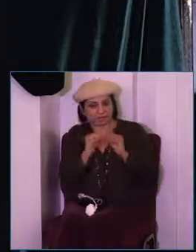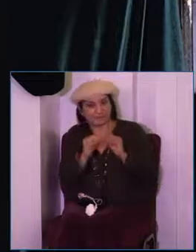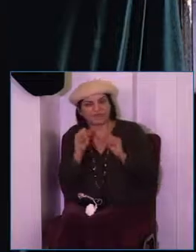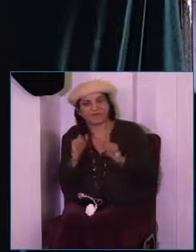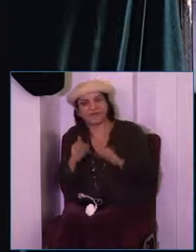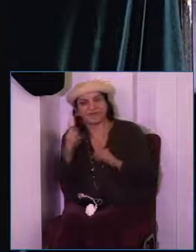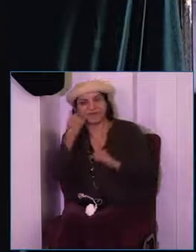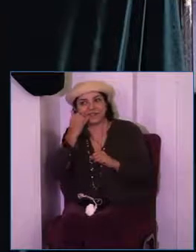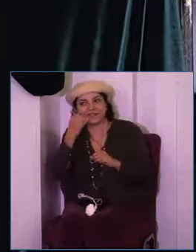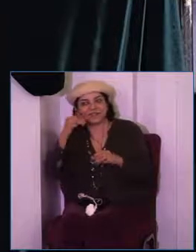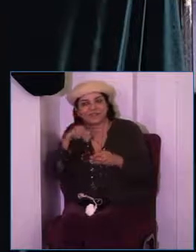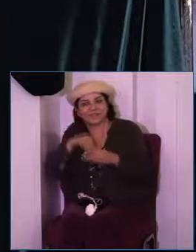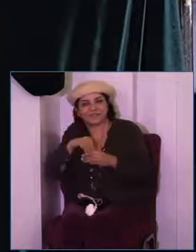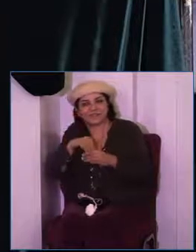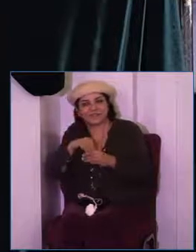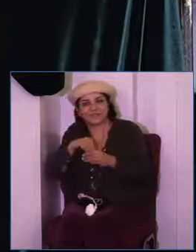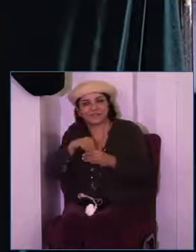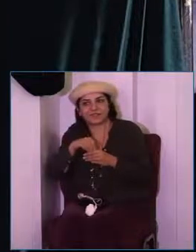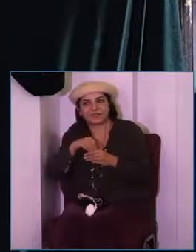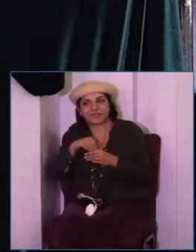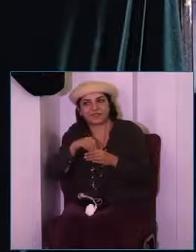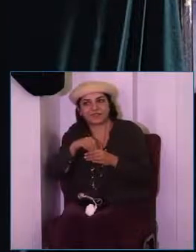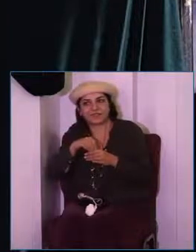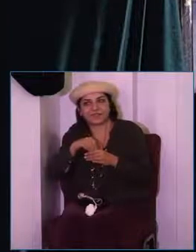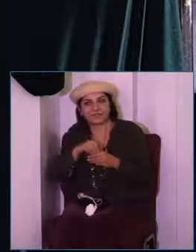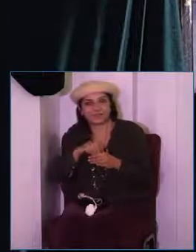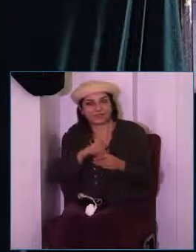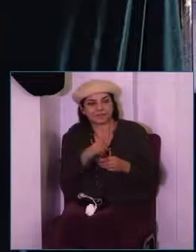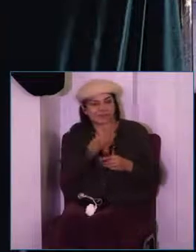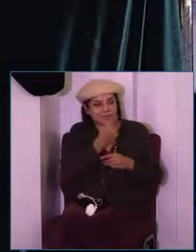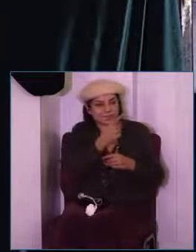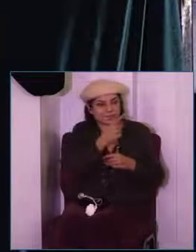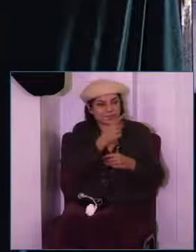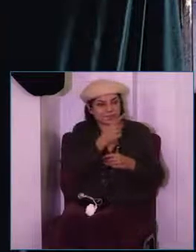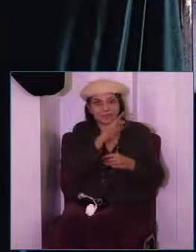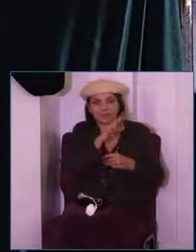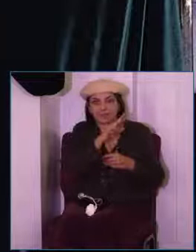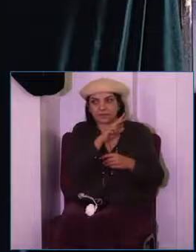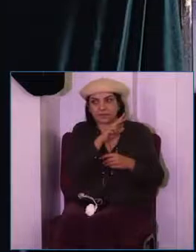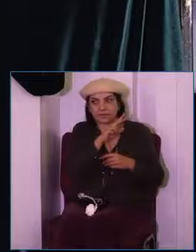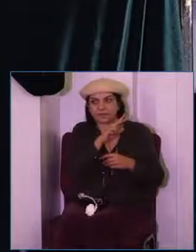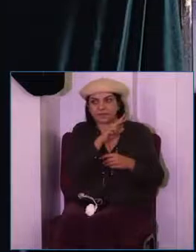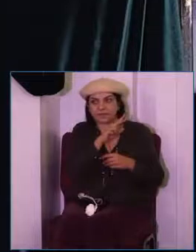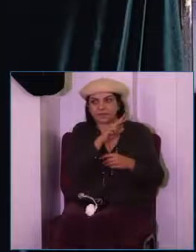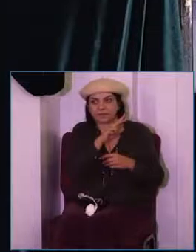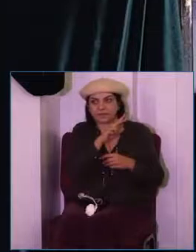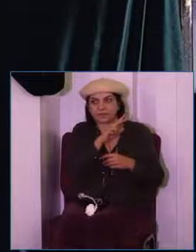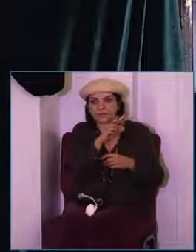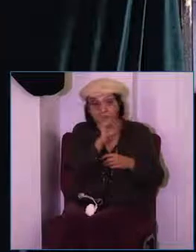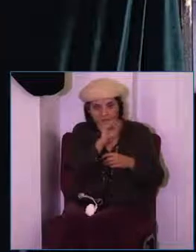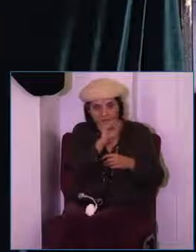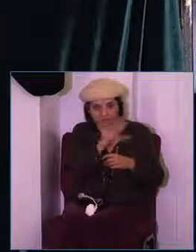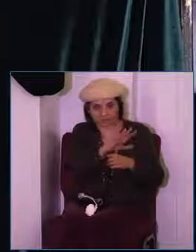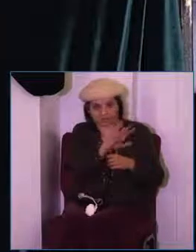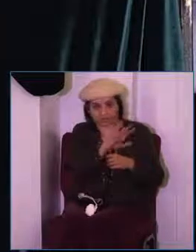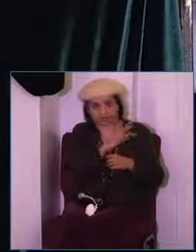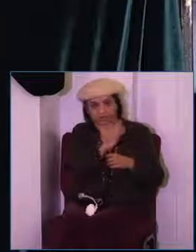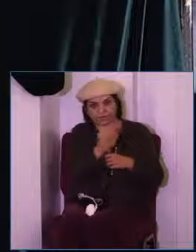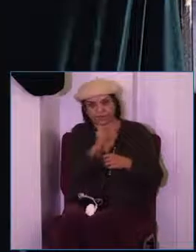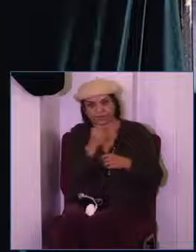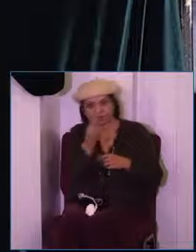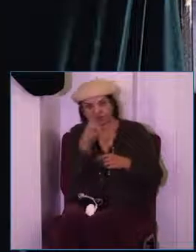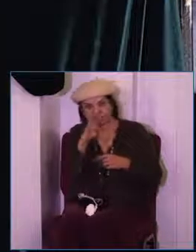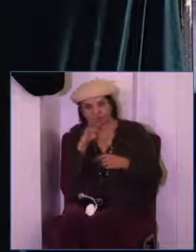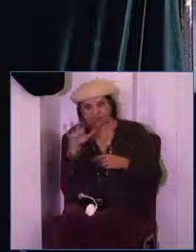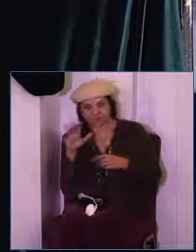between 11:35 and 11:45, you can call in or Zoom in. We prefer you Zoom in because we